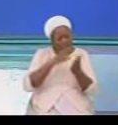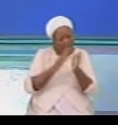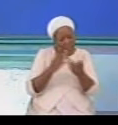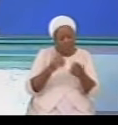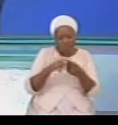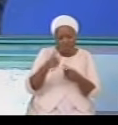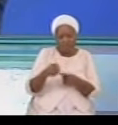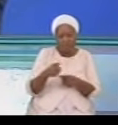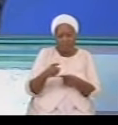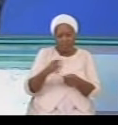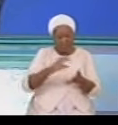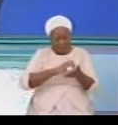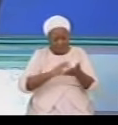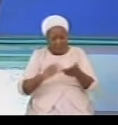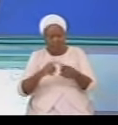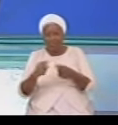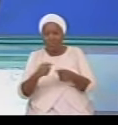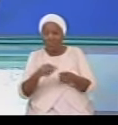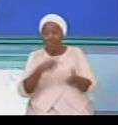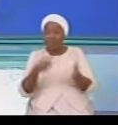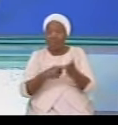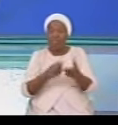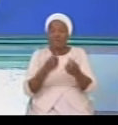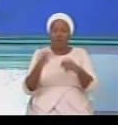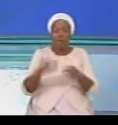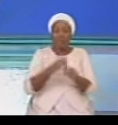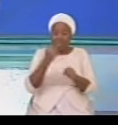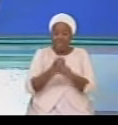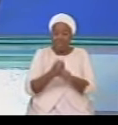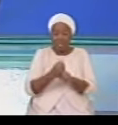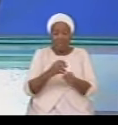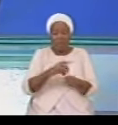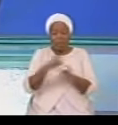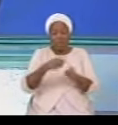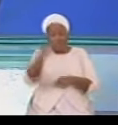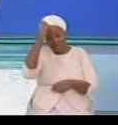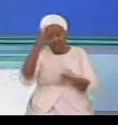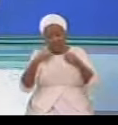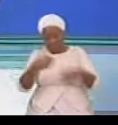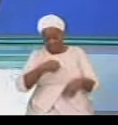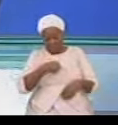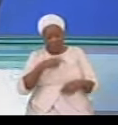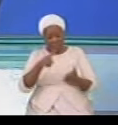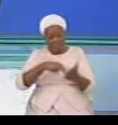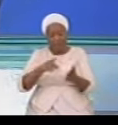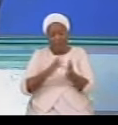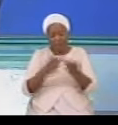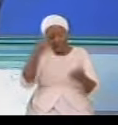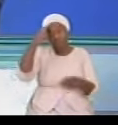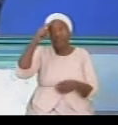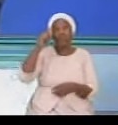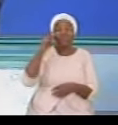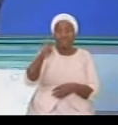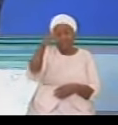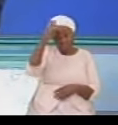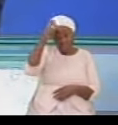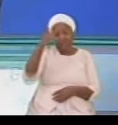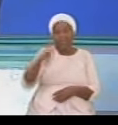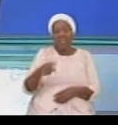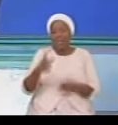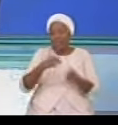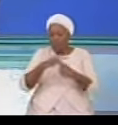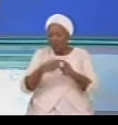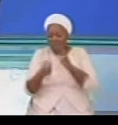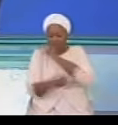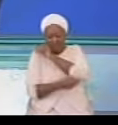year, if the devil comes, I read the Bible to him. This coming year, if the tempter comes, I say, hold